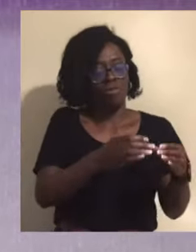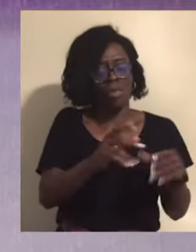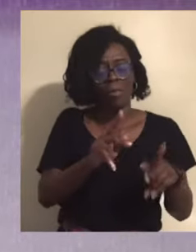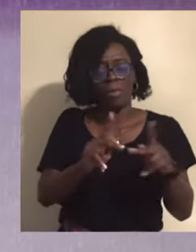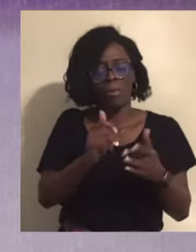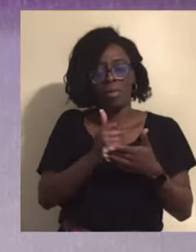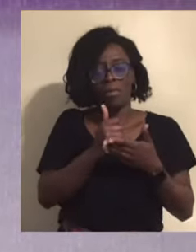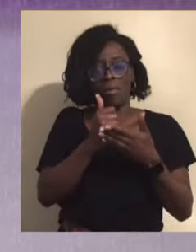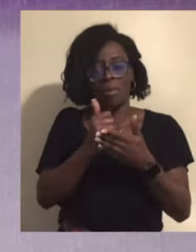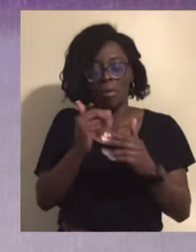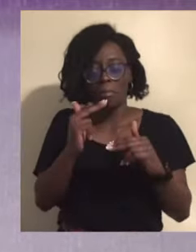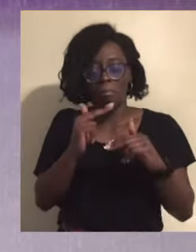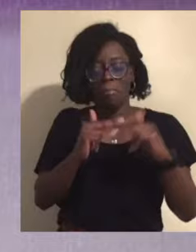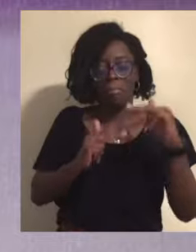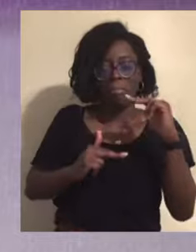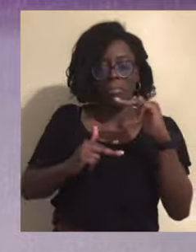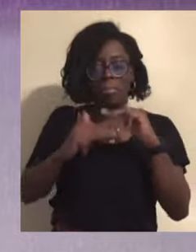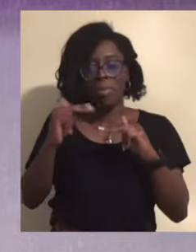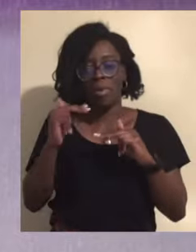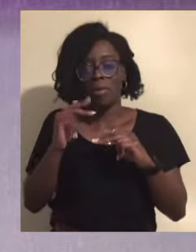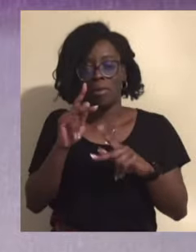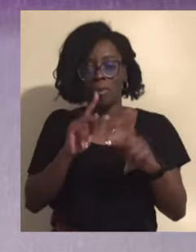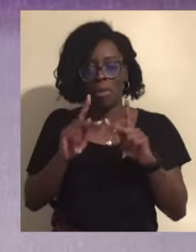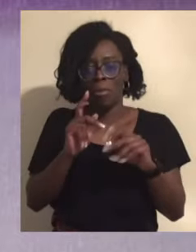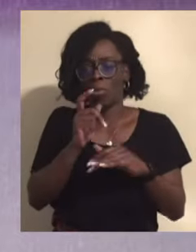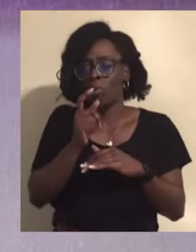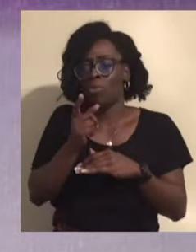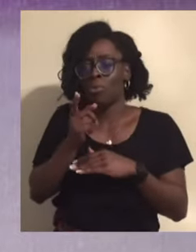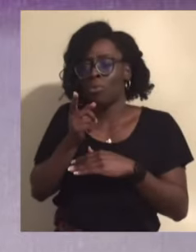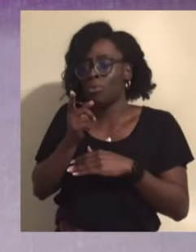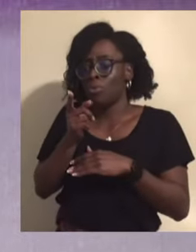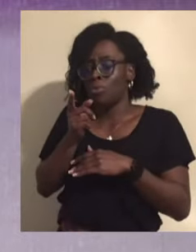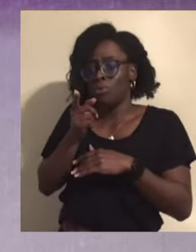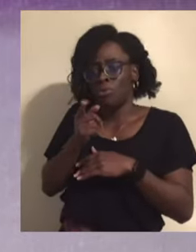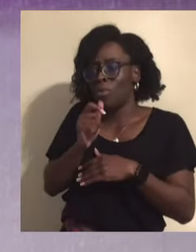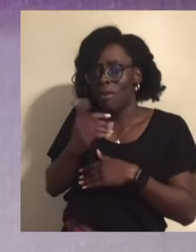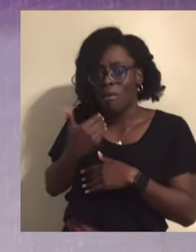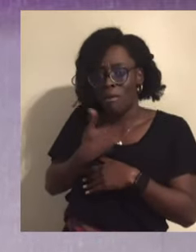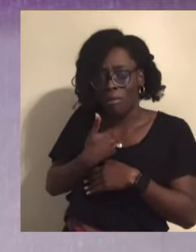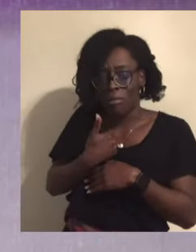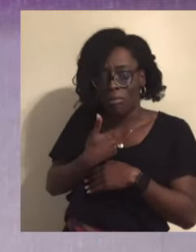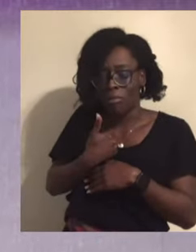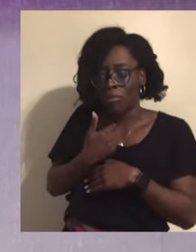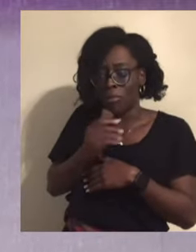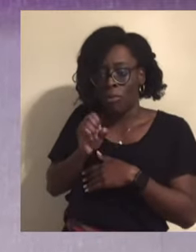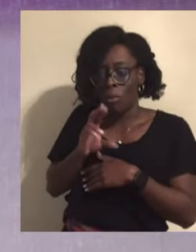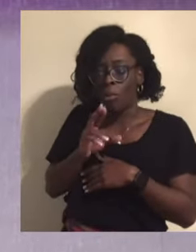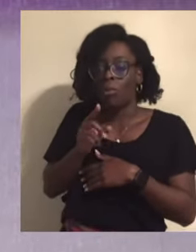have what you don't have. We all need a team.